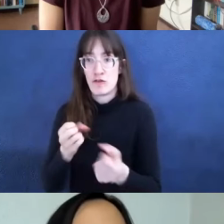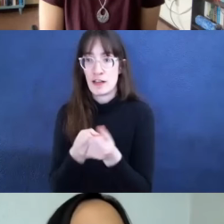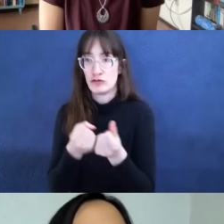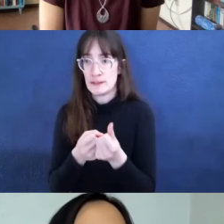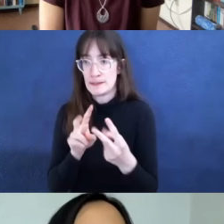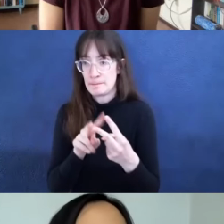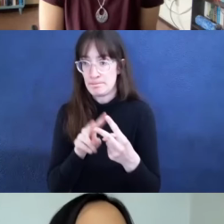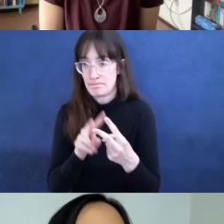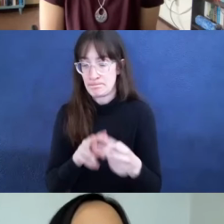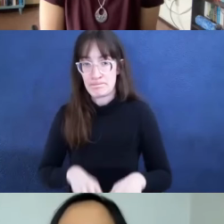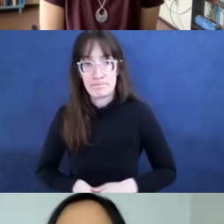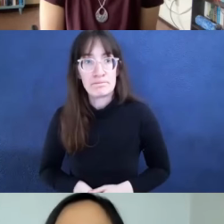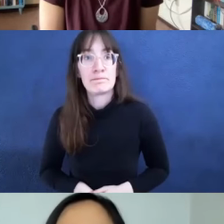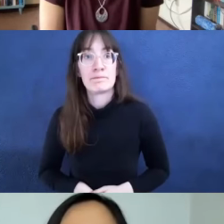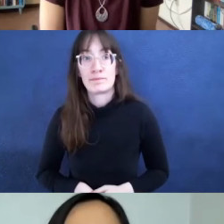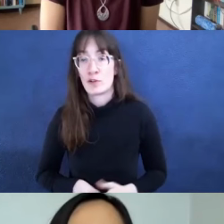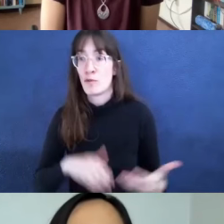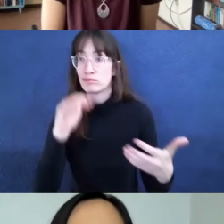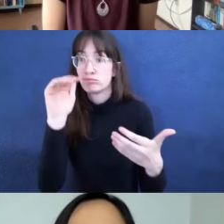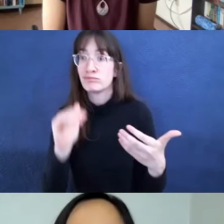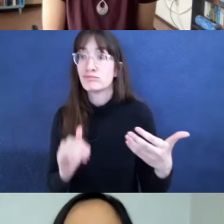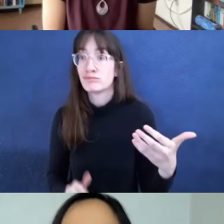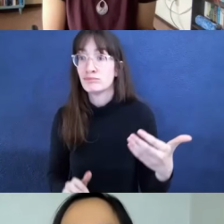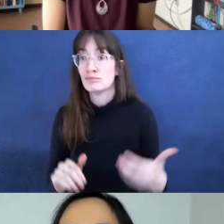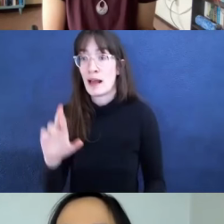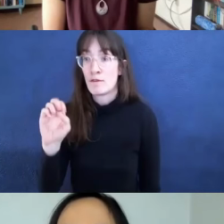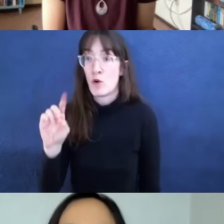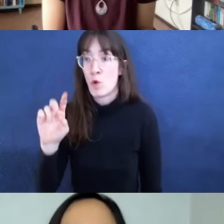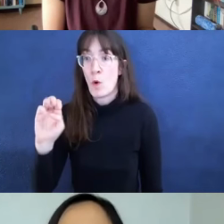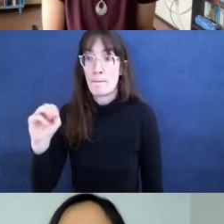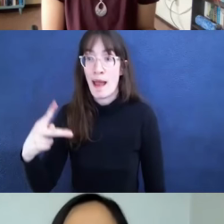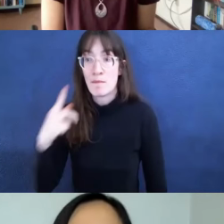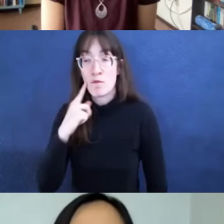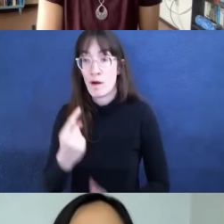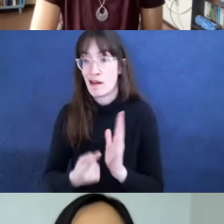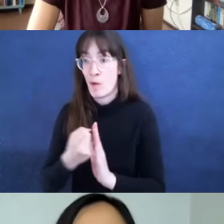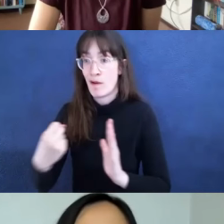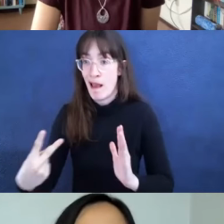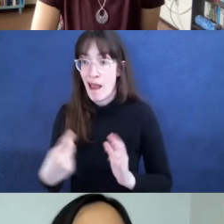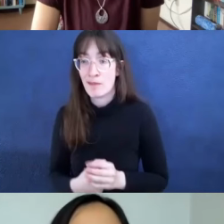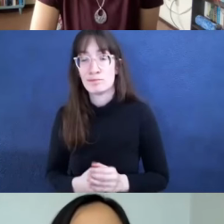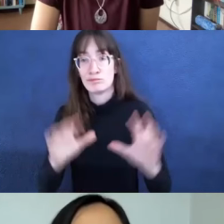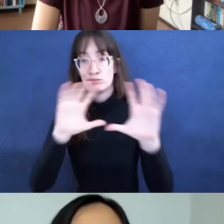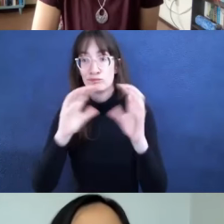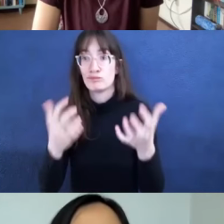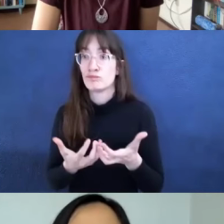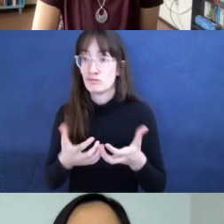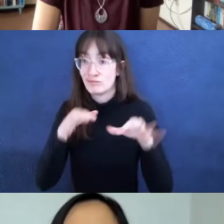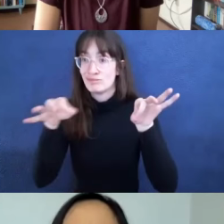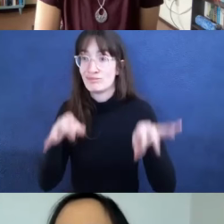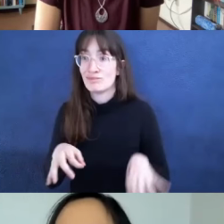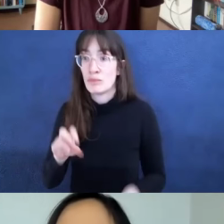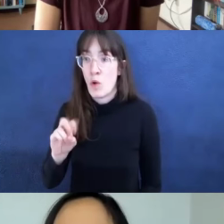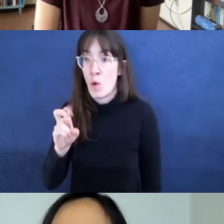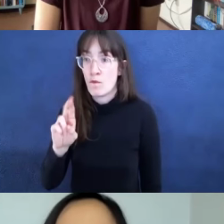So the roadmap that we have for the next 90 minutes will provide just a broad overview of, I guess,